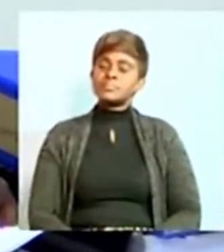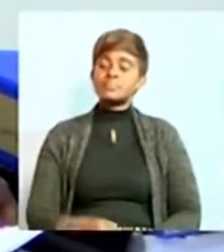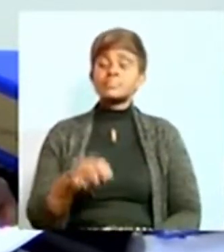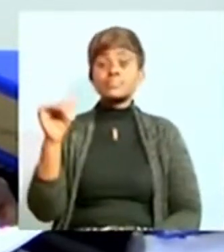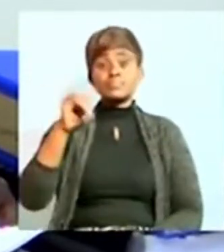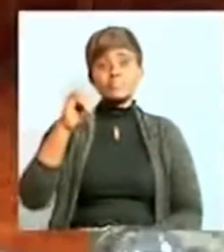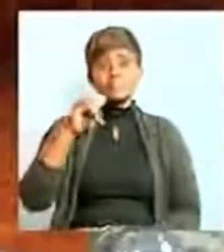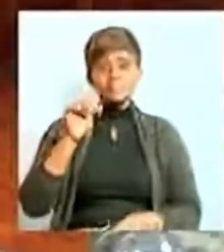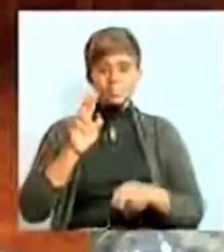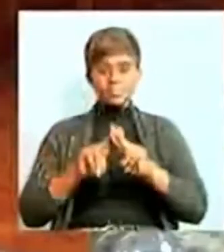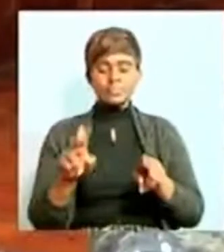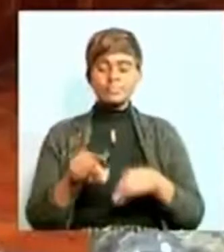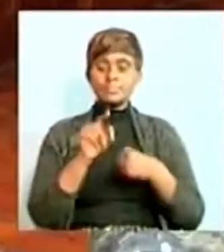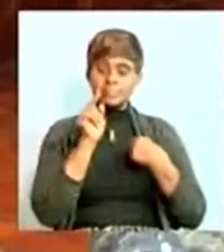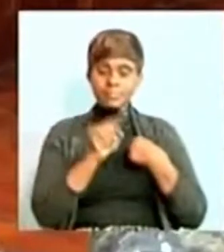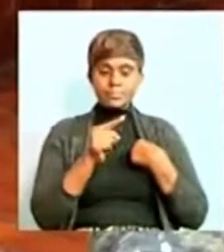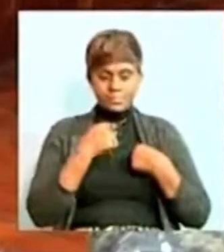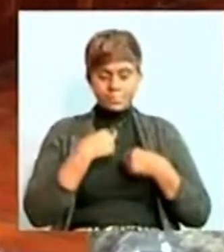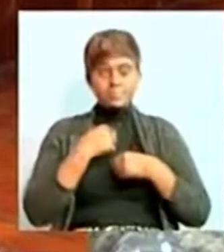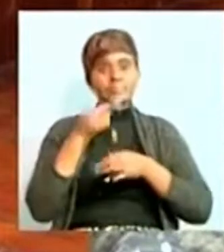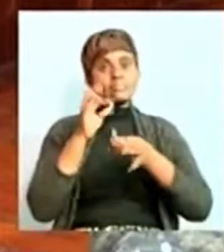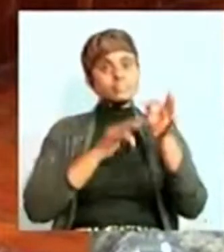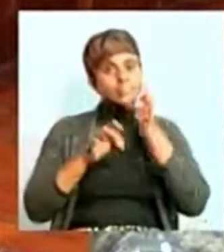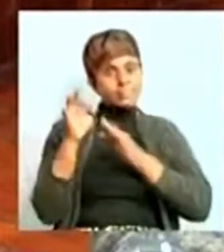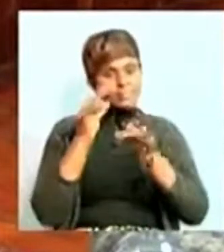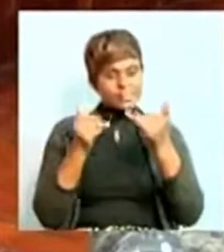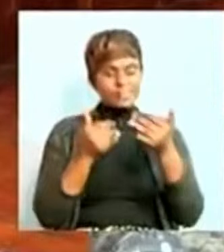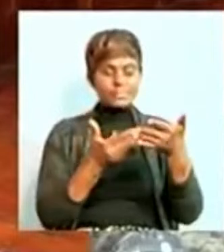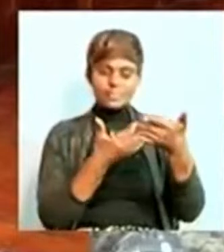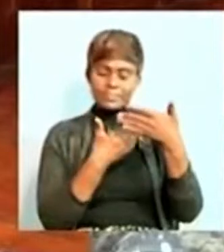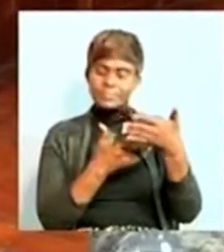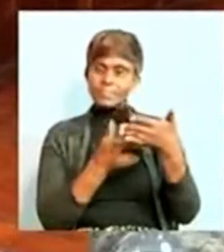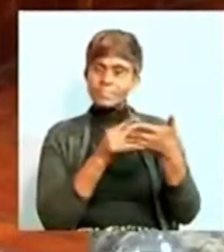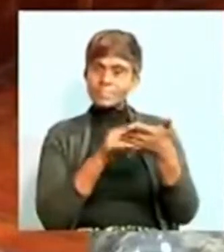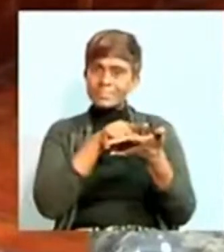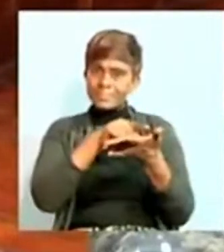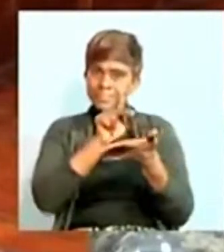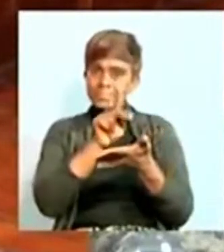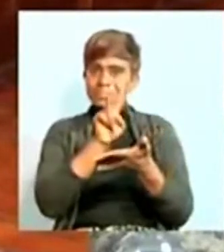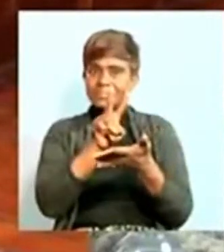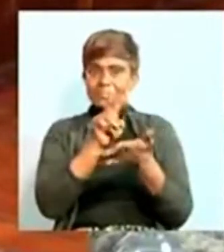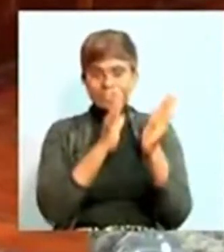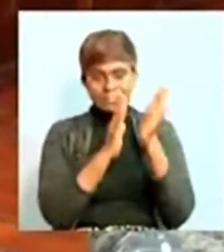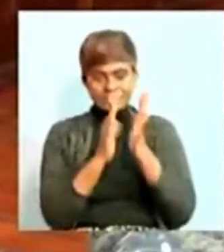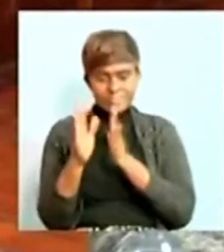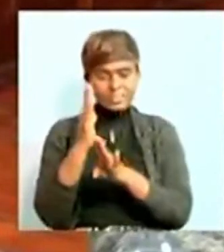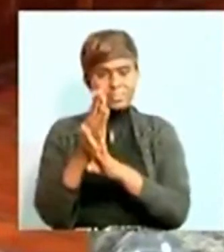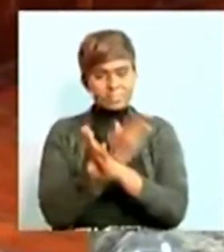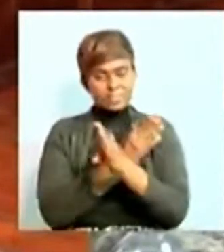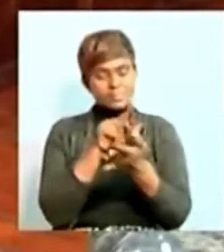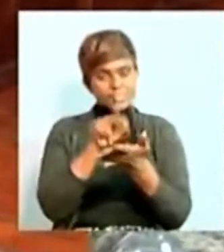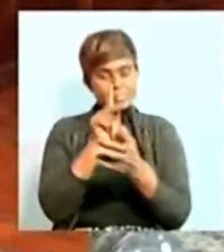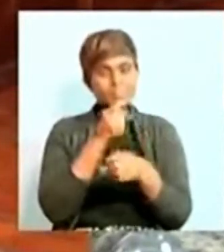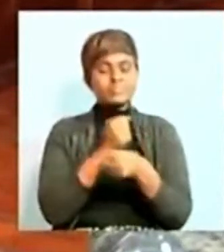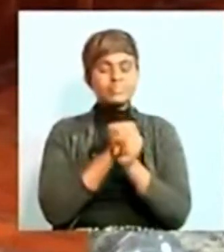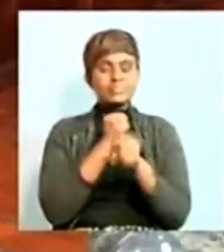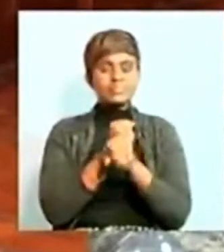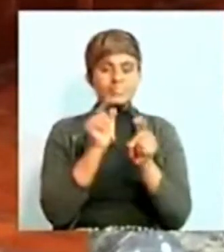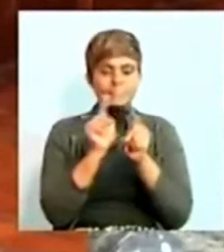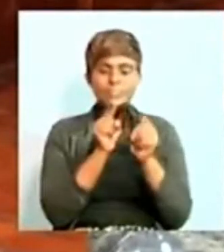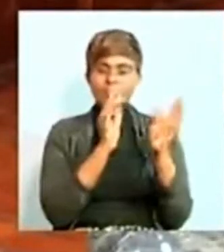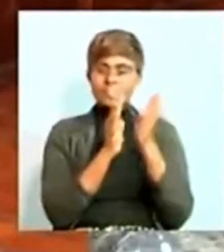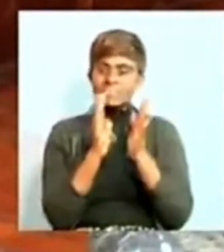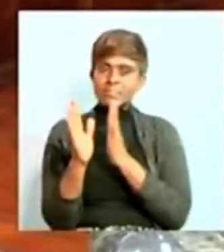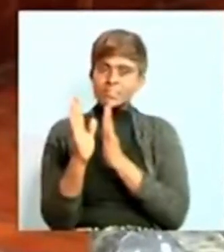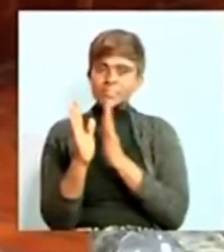Yes, Chair. So this is what I'm explaining. So the document, the payment voucher was prepared before the payment was made. So it was